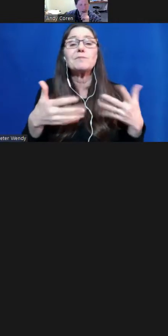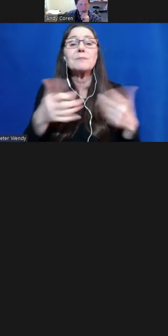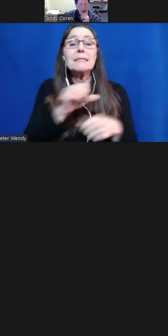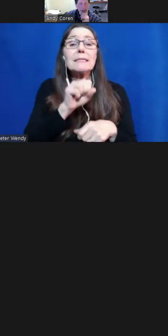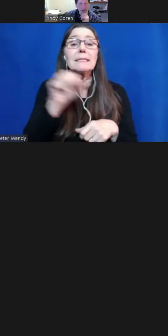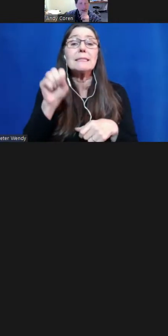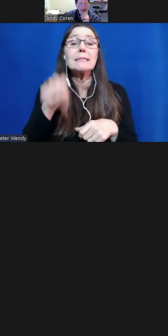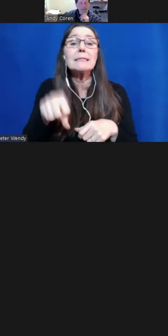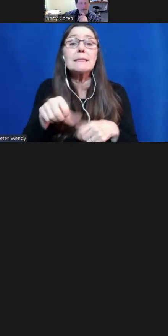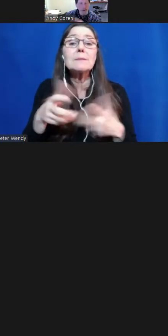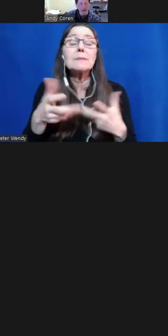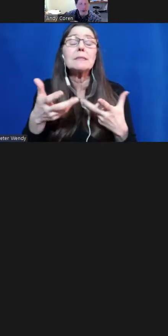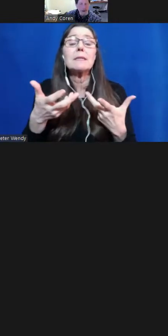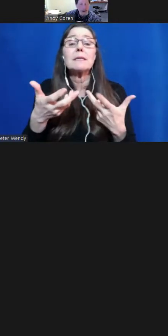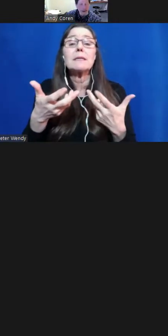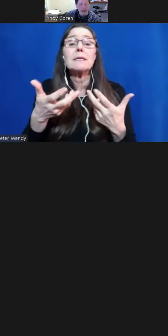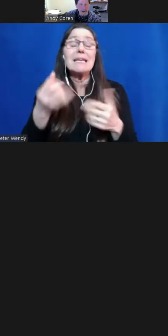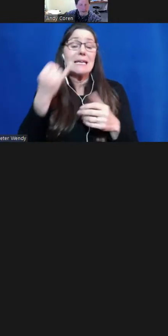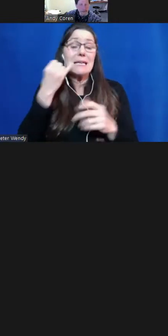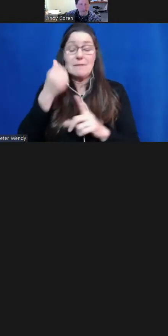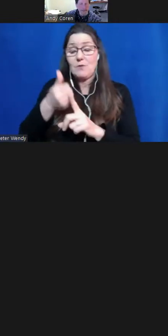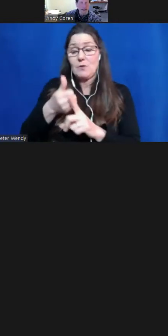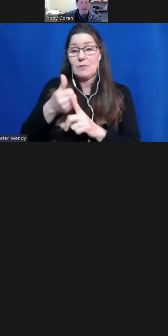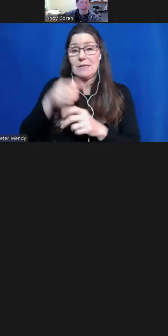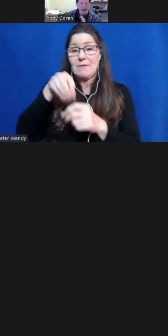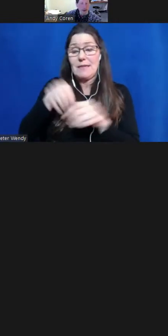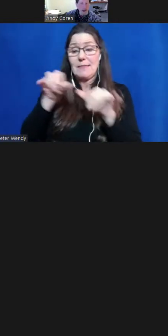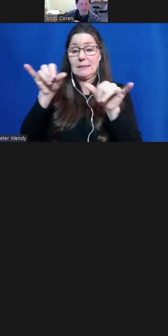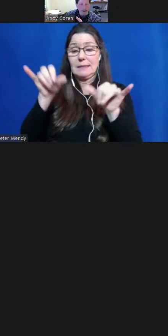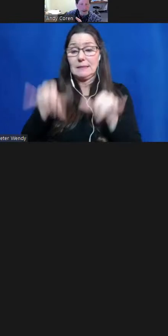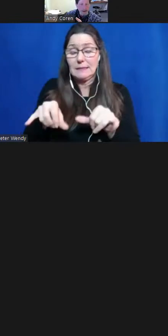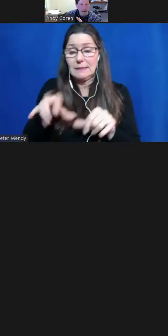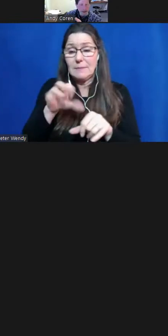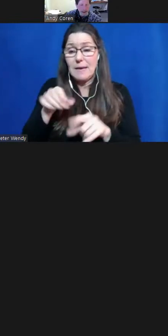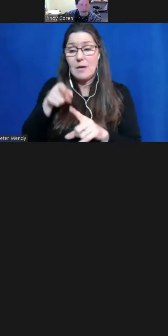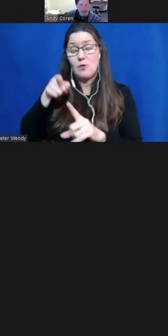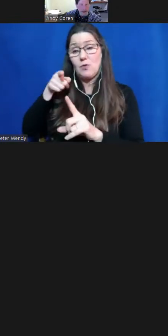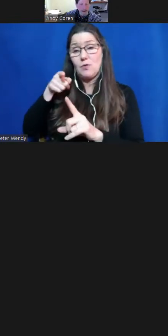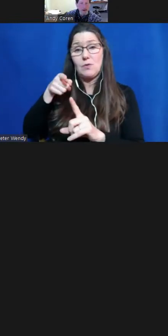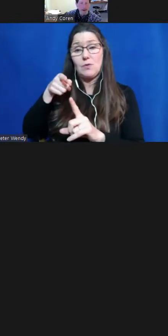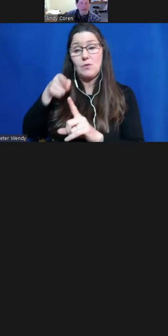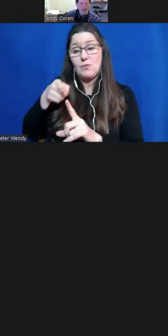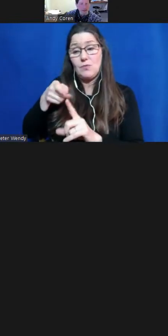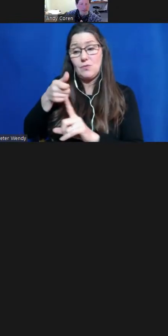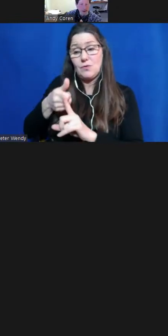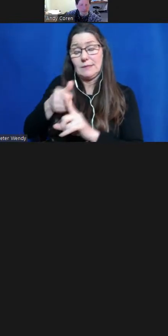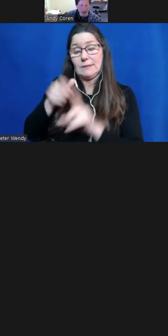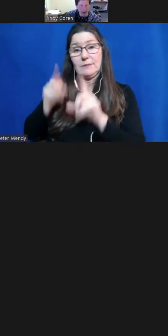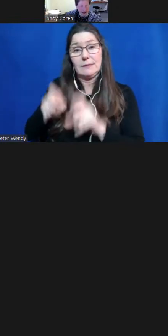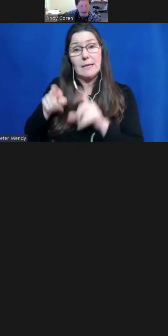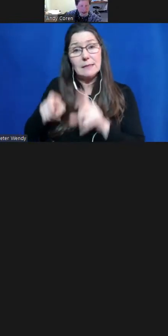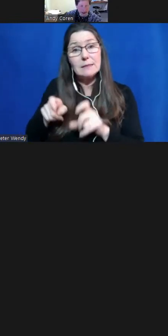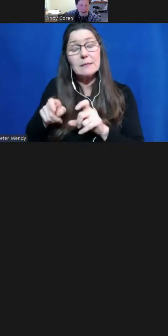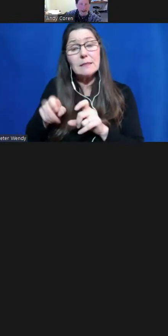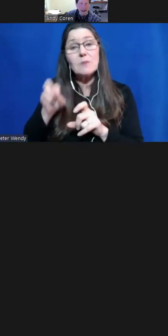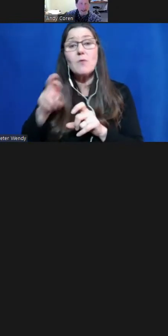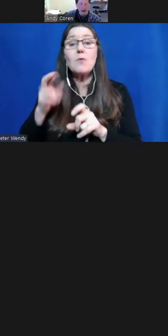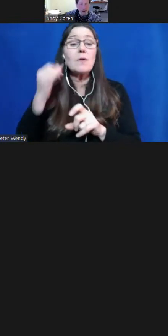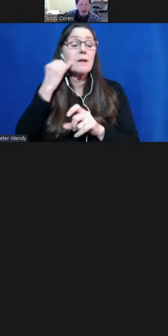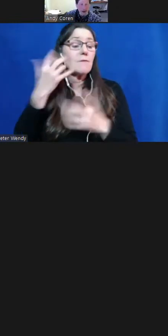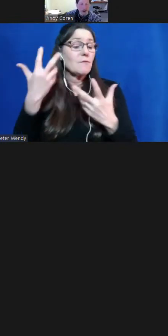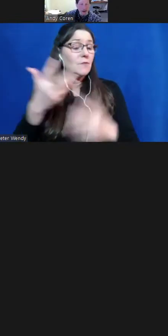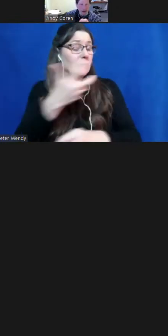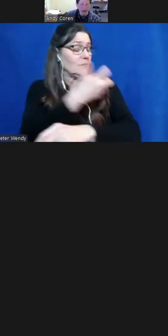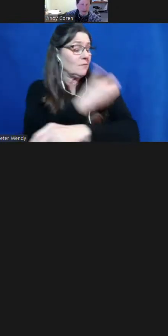systems work is if you are in the system and you have been tested, or even if you've been vaccinated,